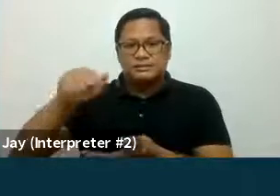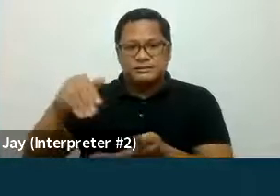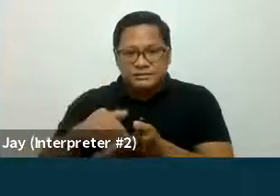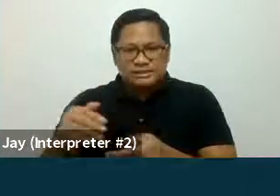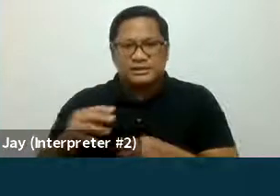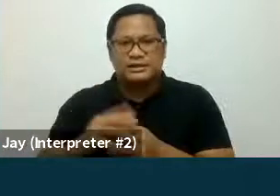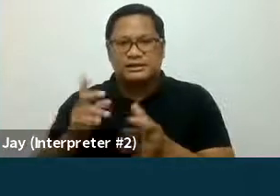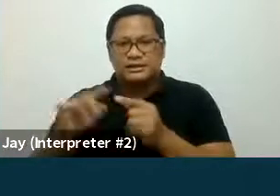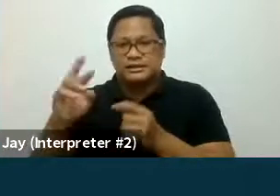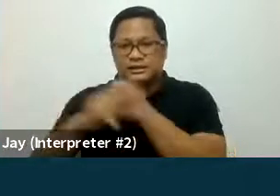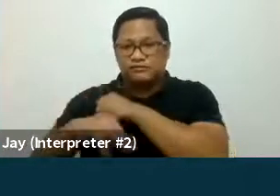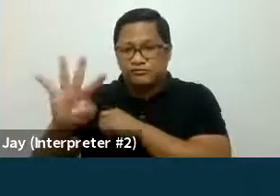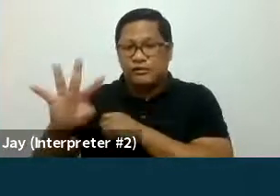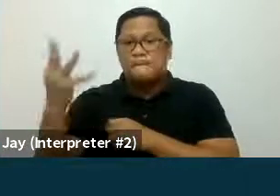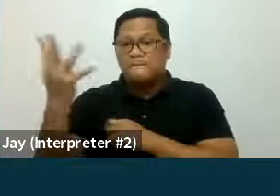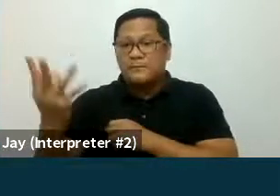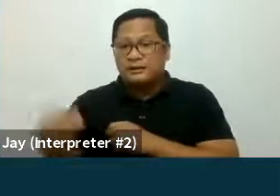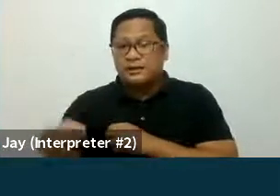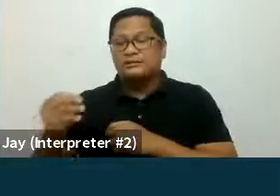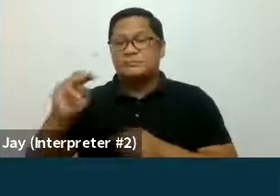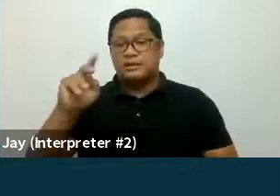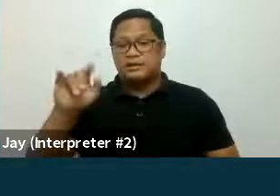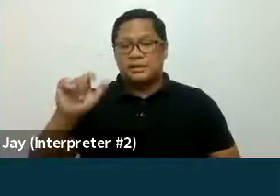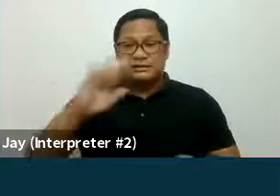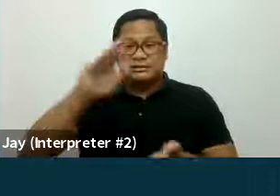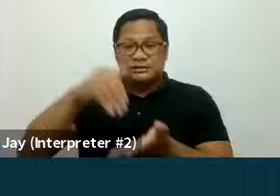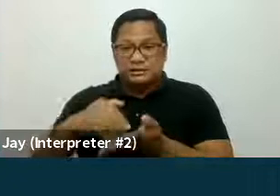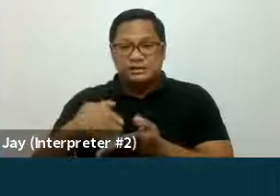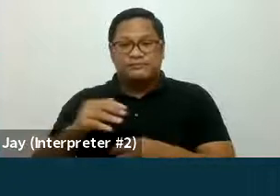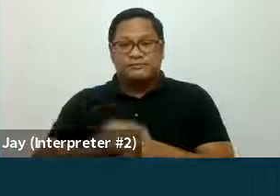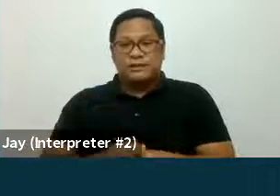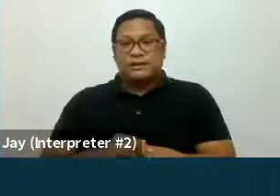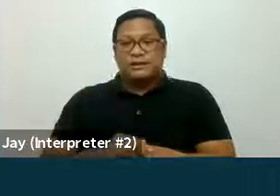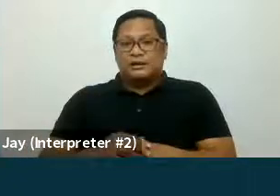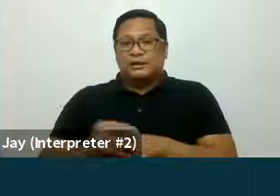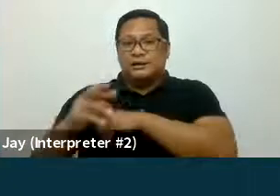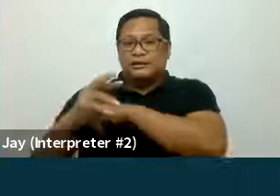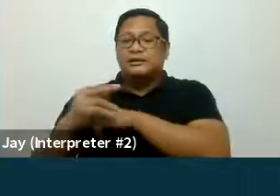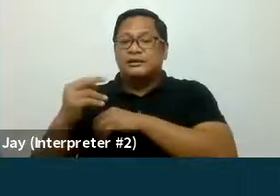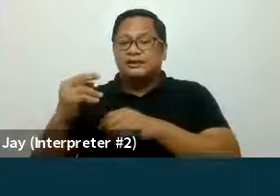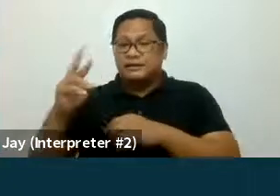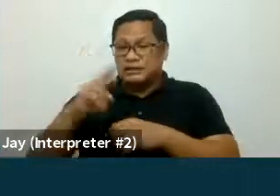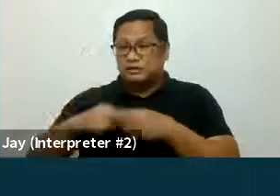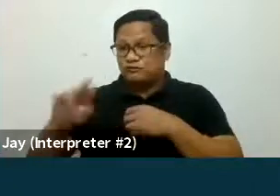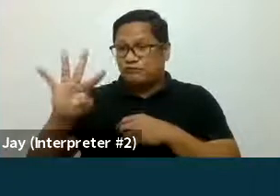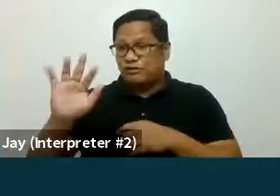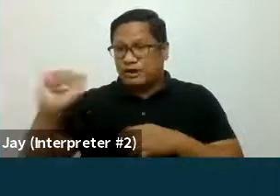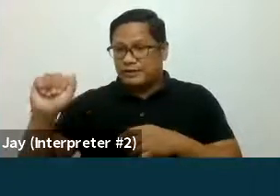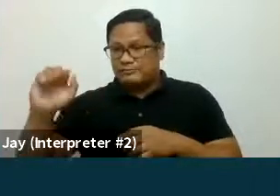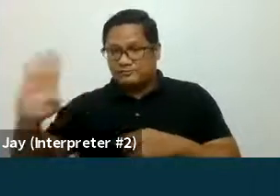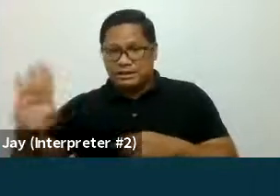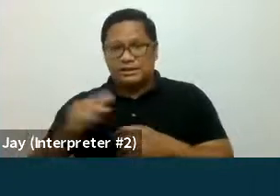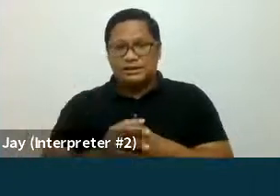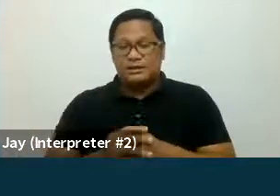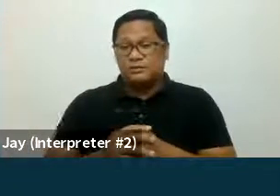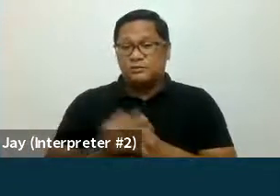Regional Hospital. Batangas Medical Center for Region 4, it will cover Region 4A and 4B